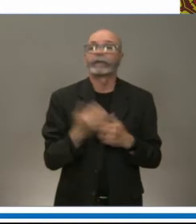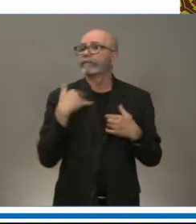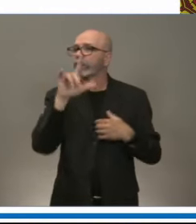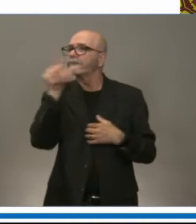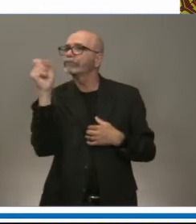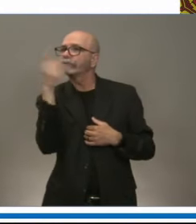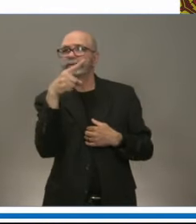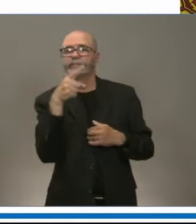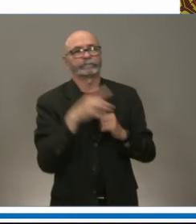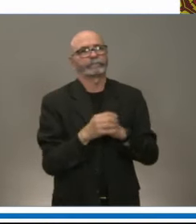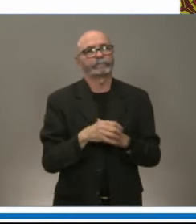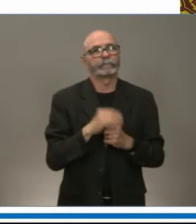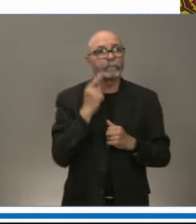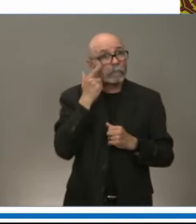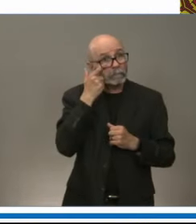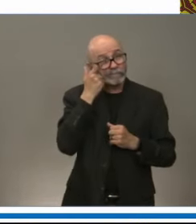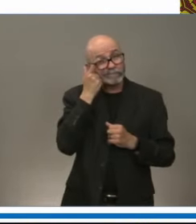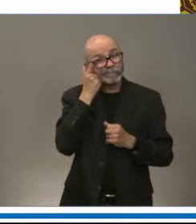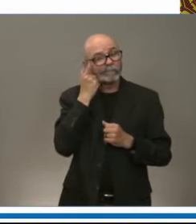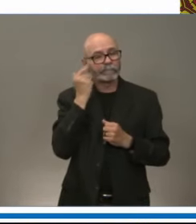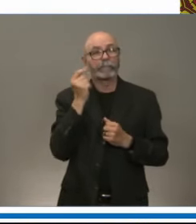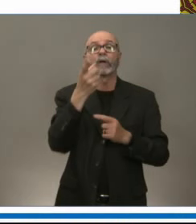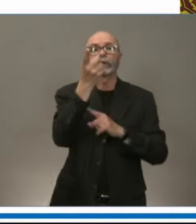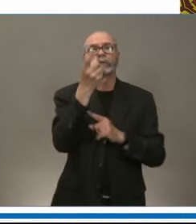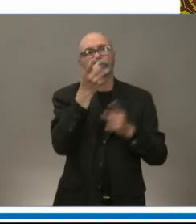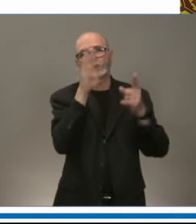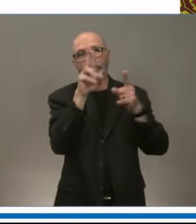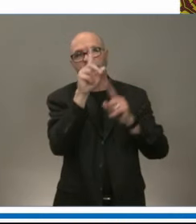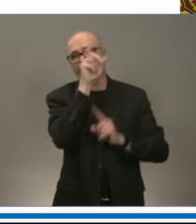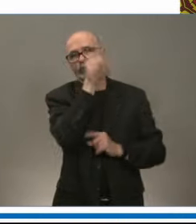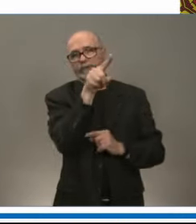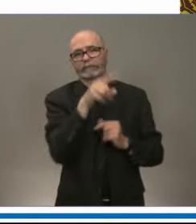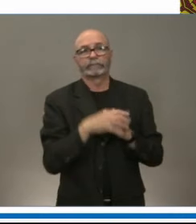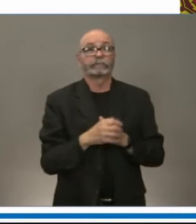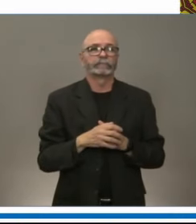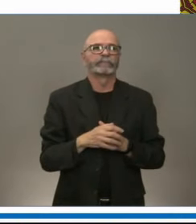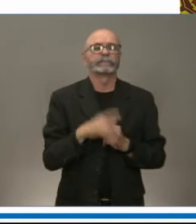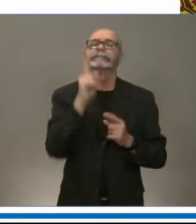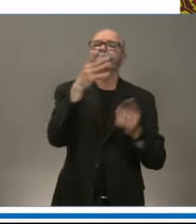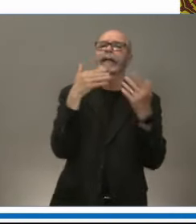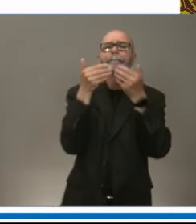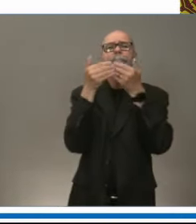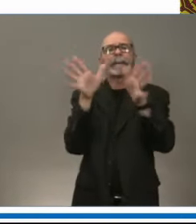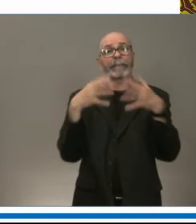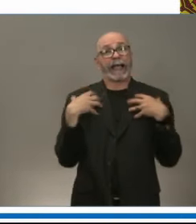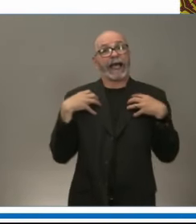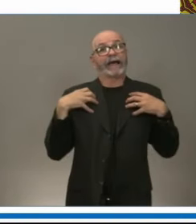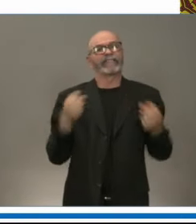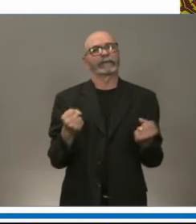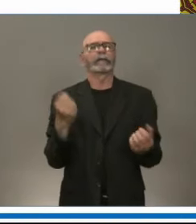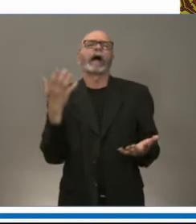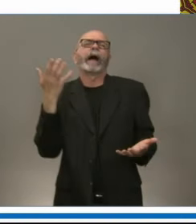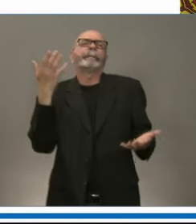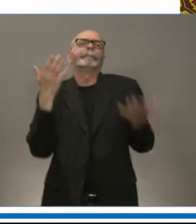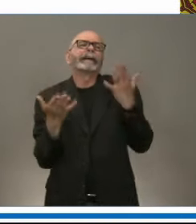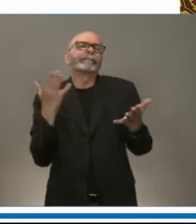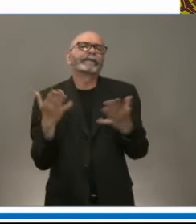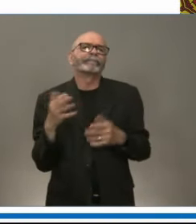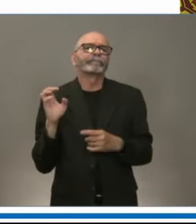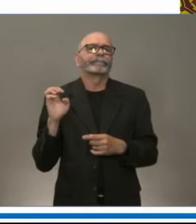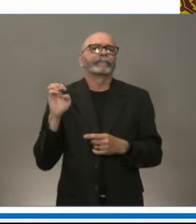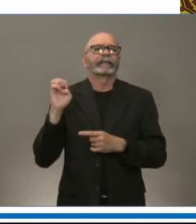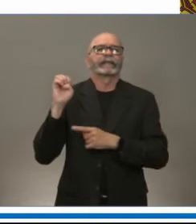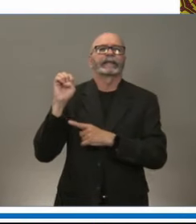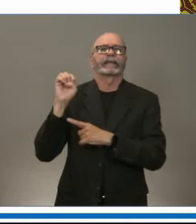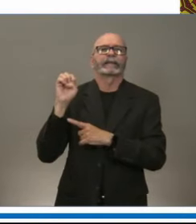Strang, yesterday, Public Health issued an advisory about potential public exposure on March 15th at the Eagle Funeral Home in Westville and the